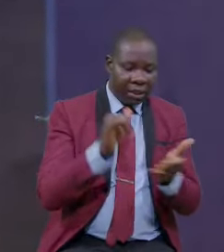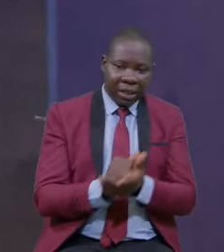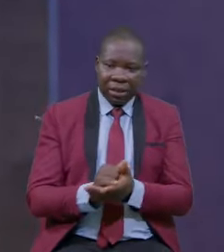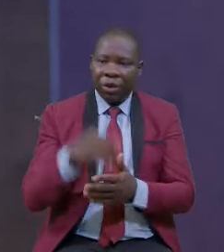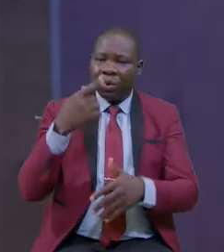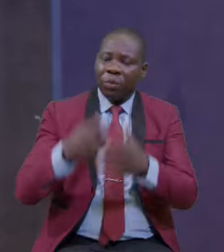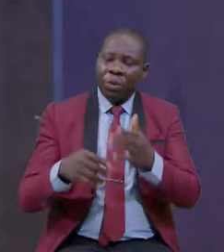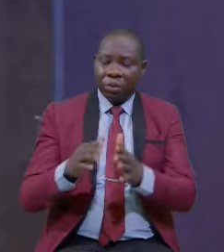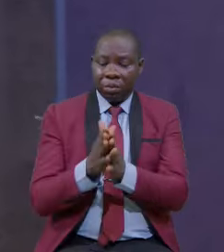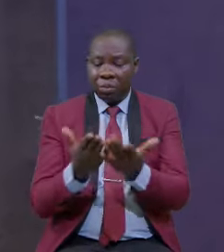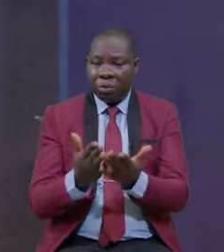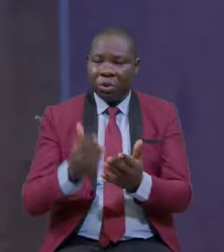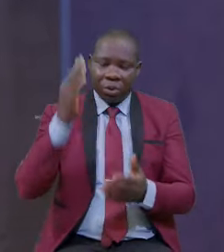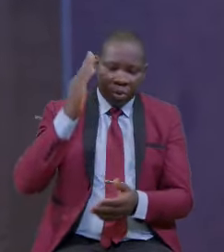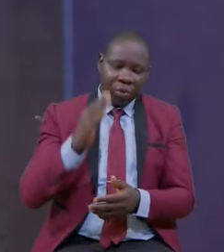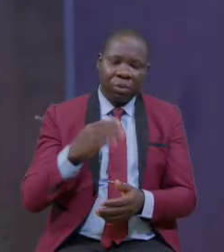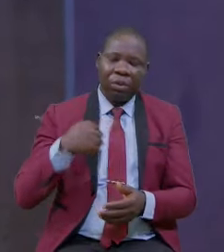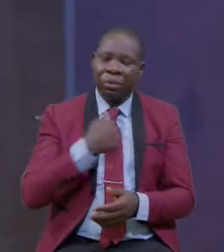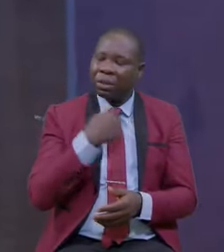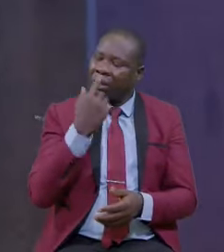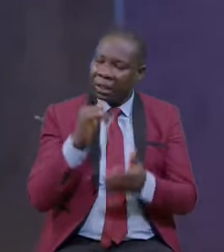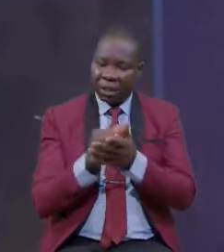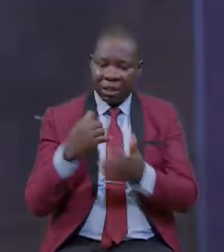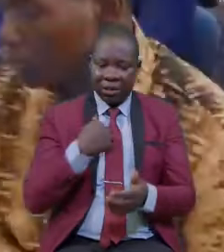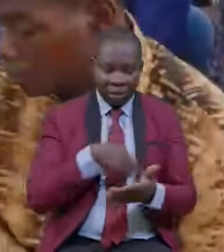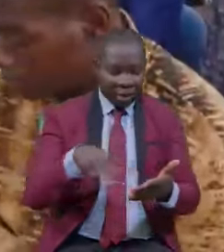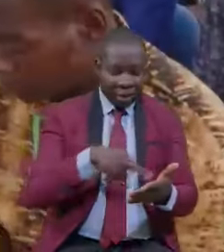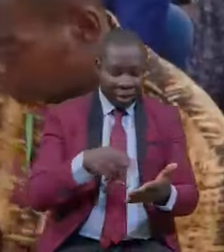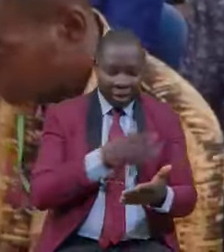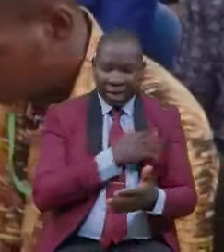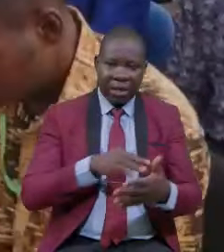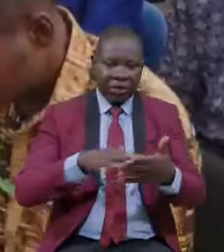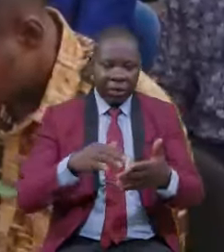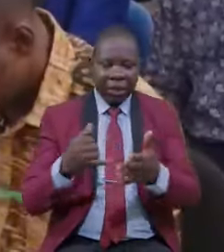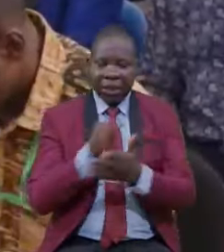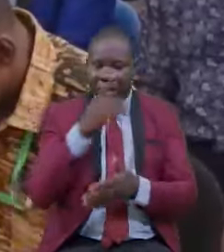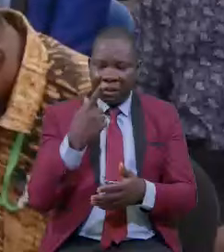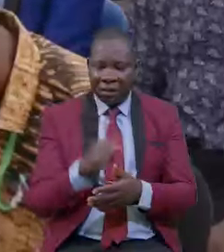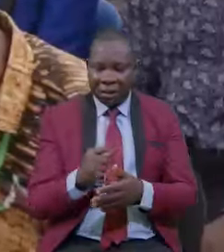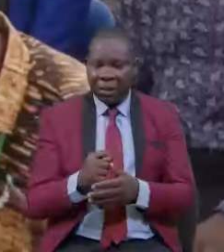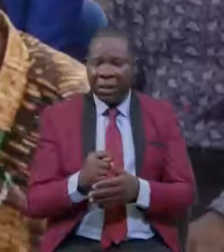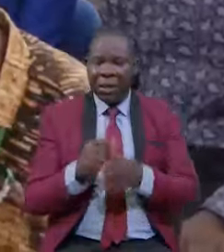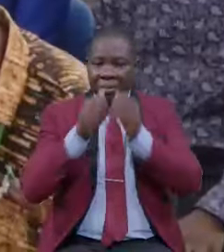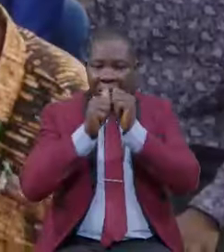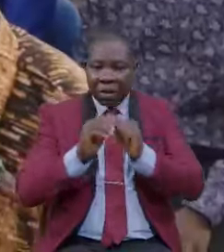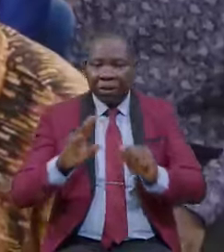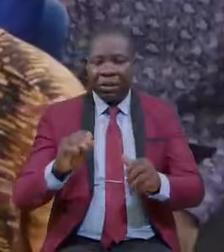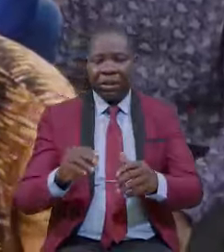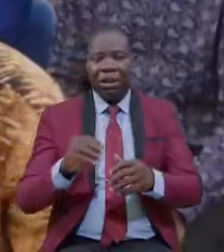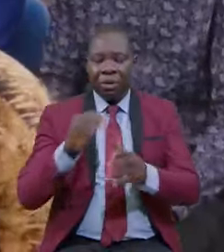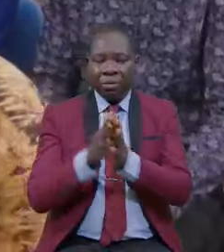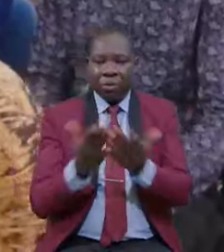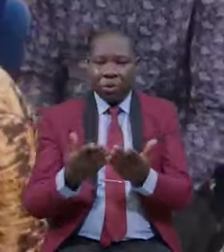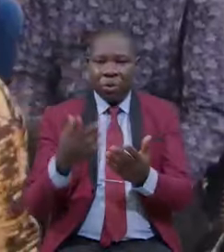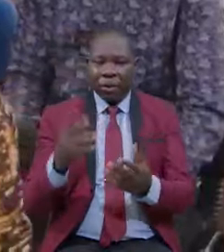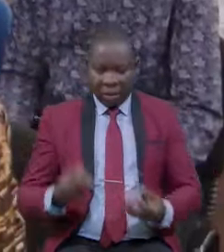unchanging textbook. It's the Bible. It's the inspired book, the Word of God. And since God